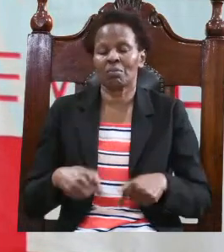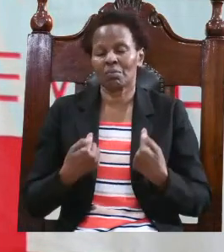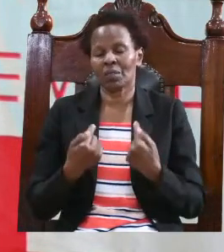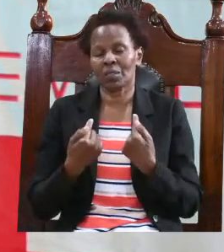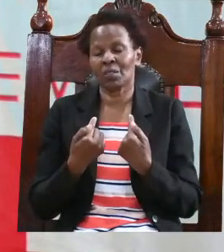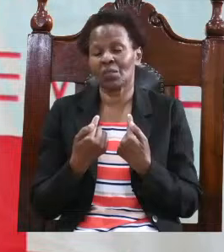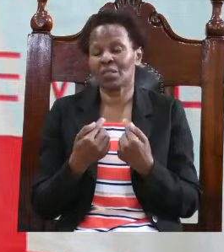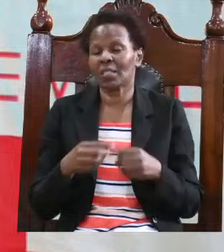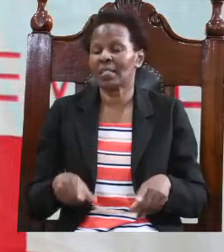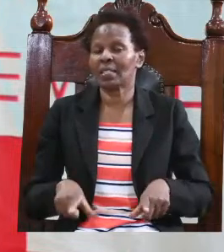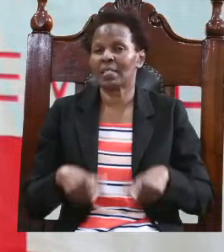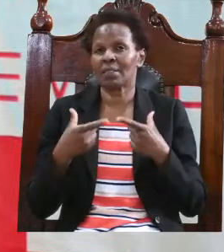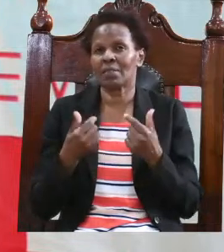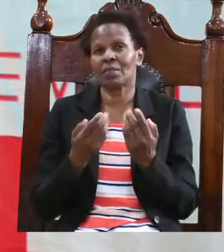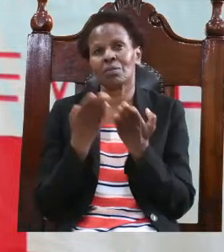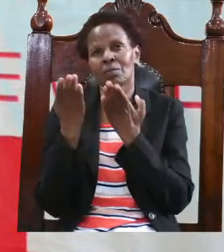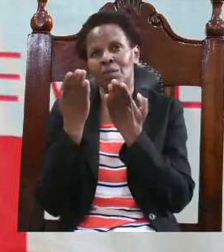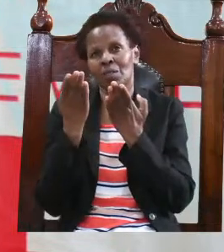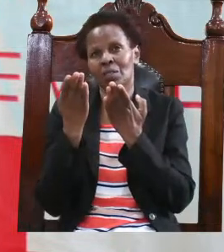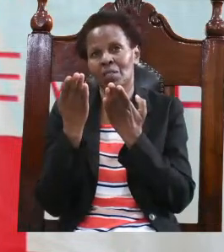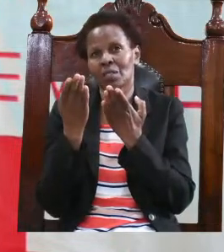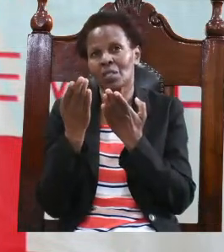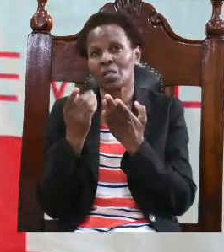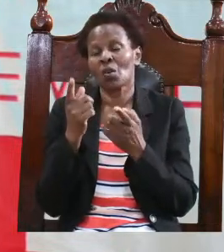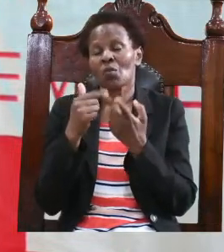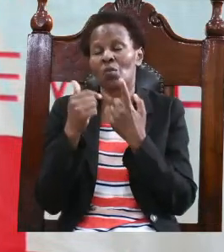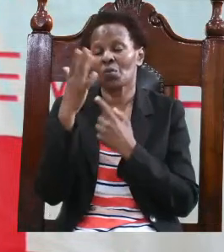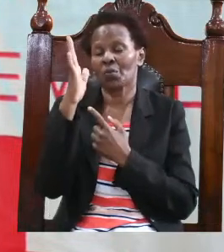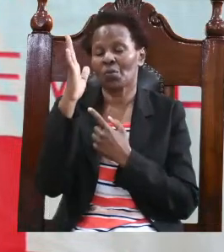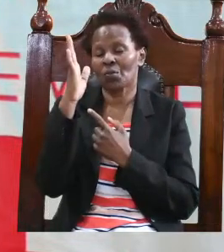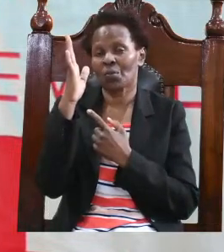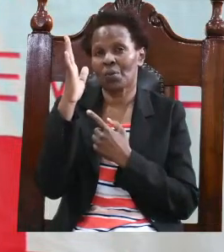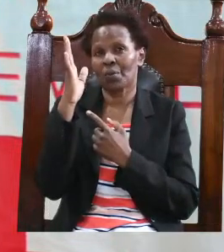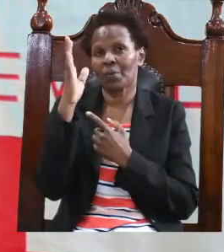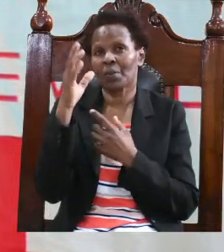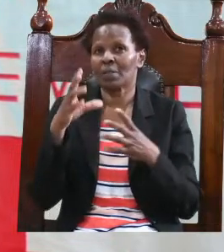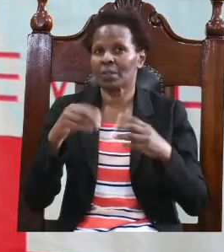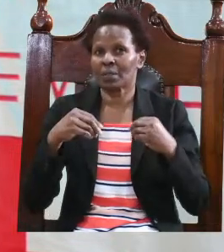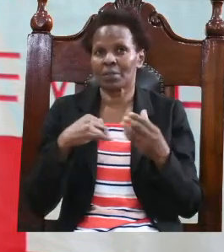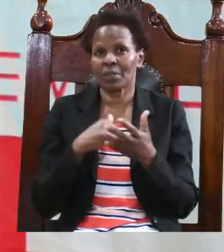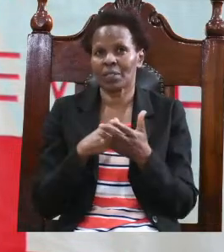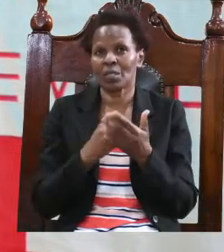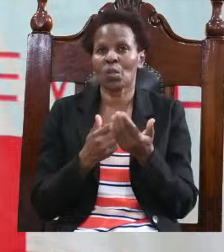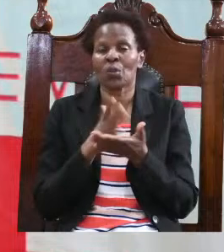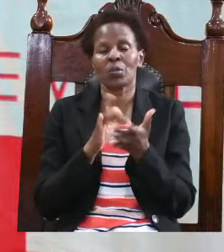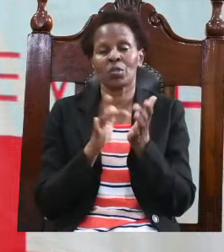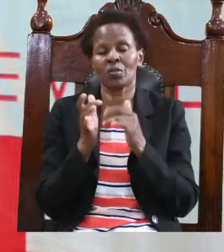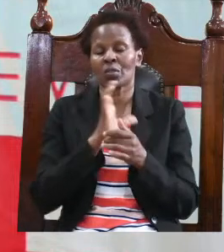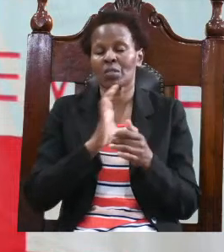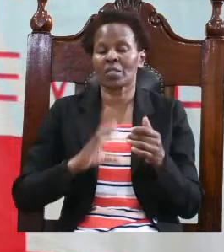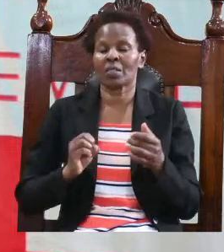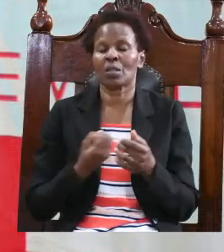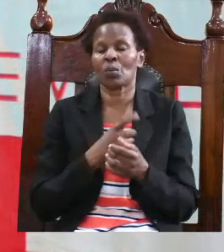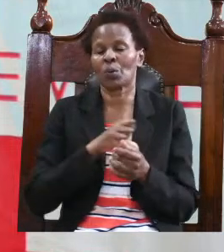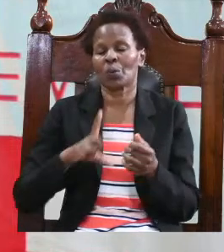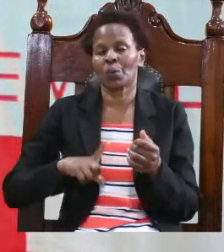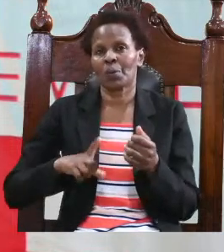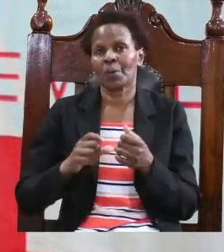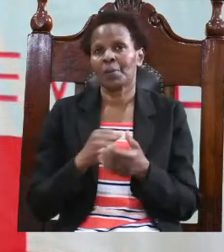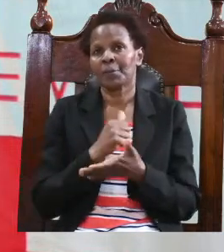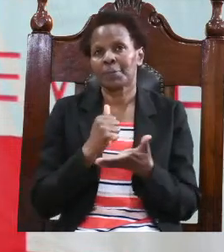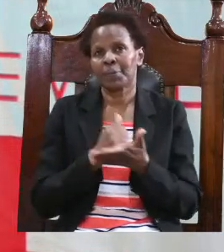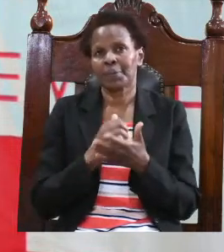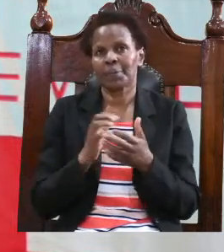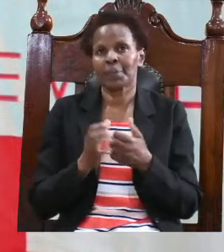to be a living sacrifice, dedicated and fit for your acceptance through Jesus Christ, our Lord.